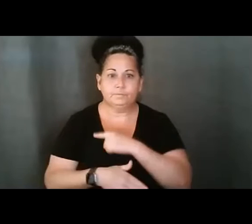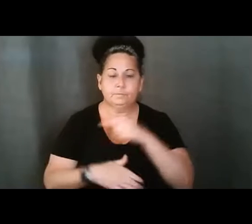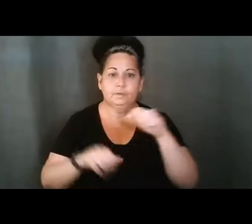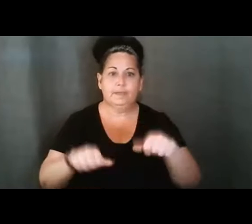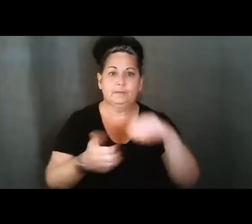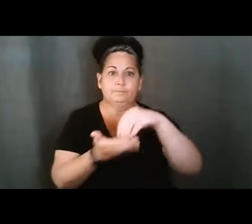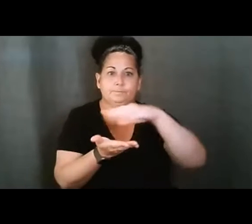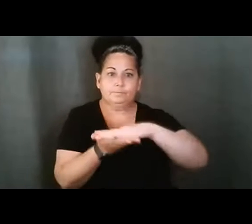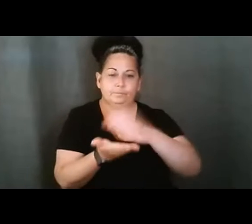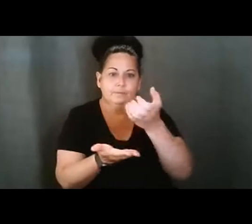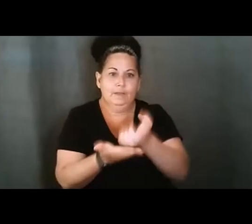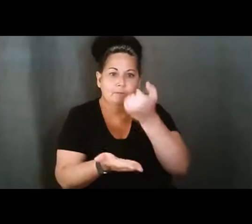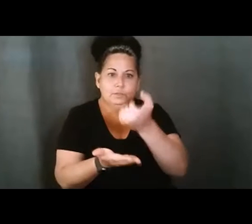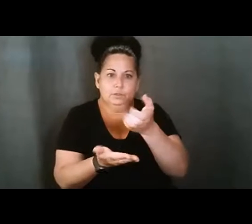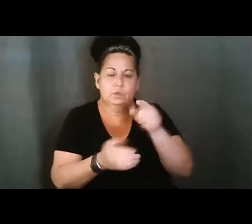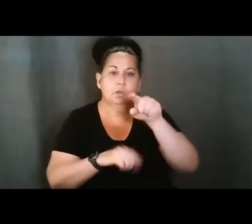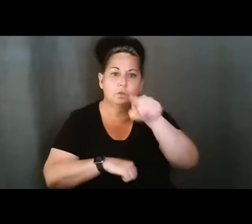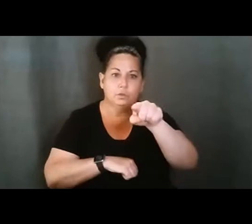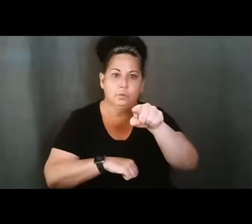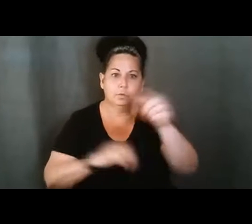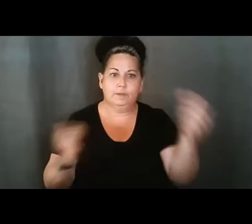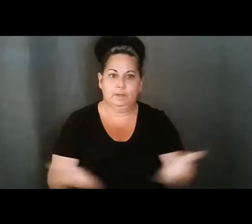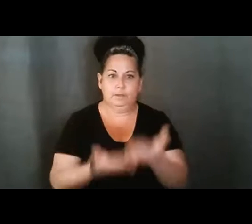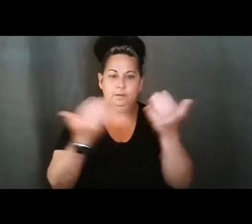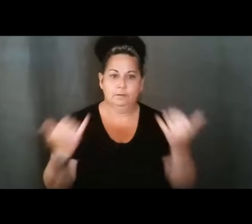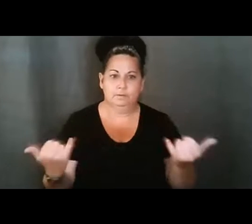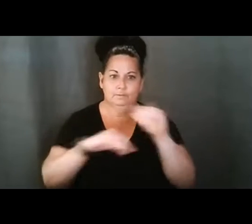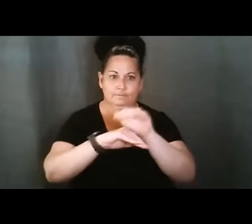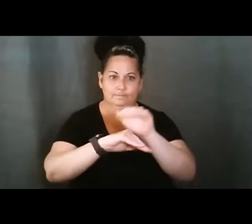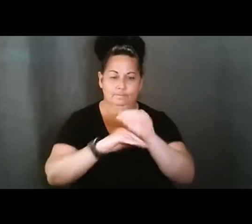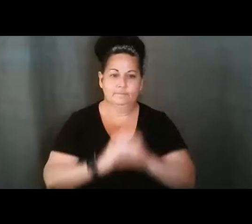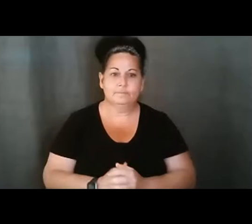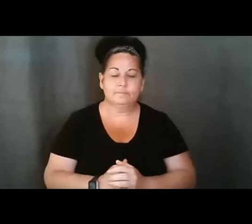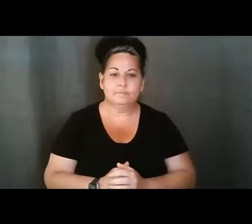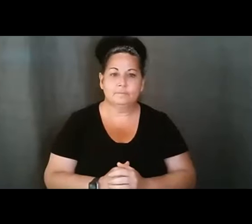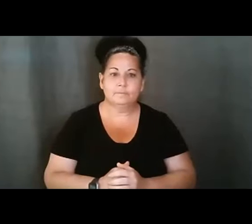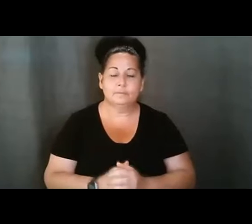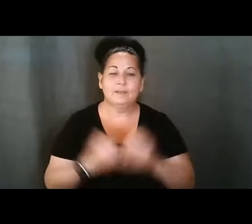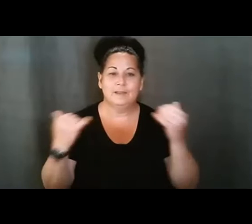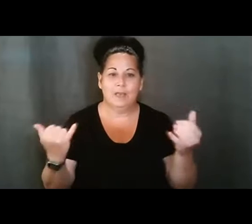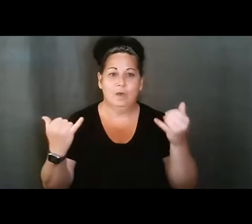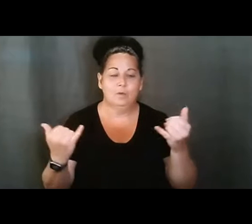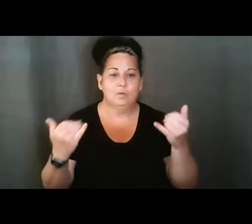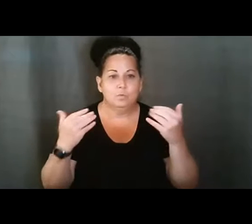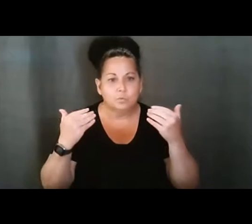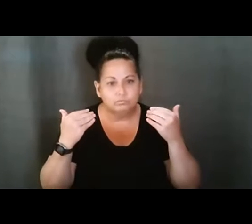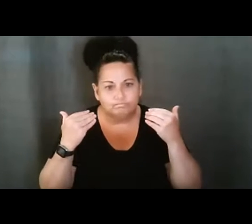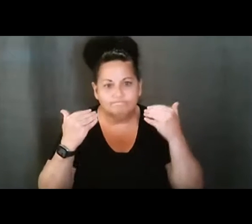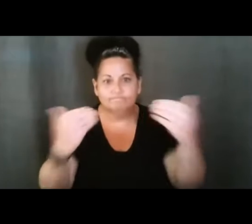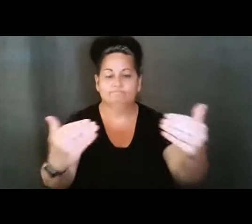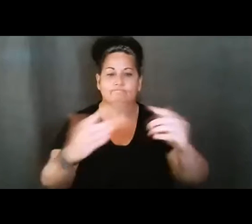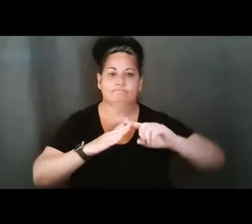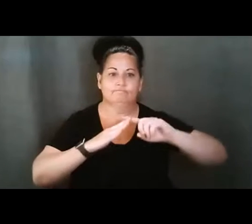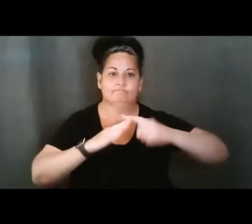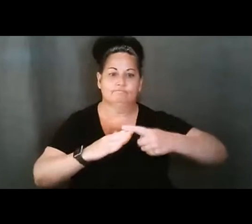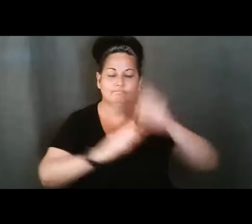have evidence of you being here this evening. Without further ado, we're going to go ahead with our